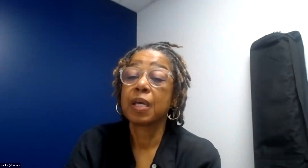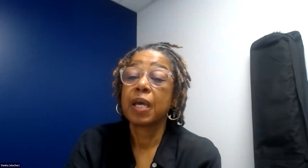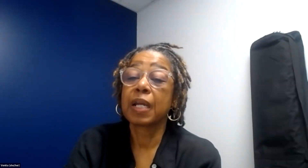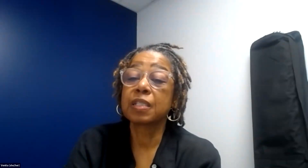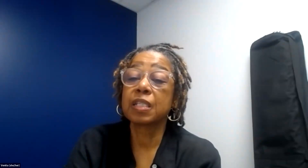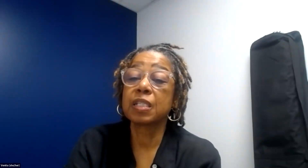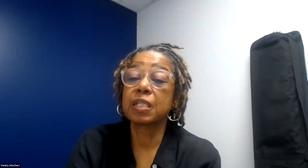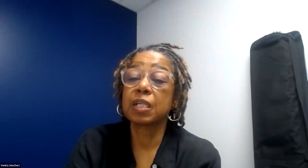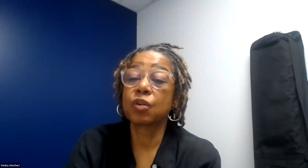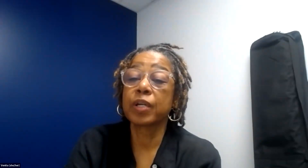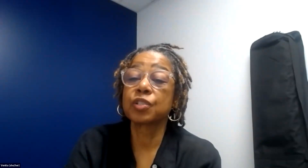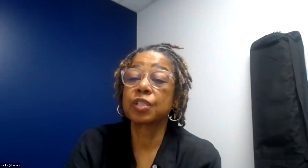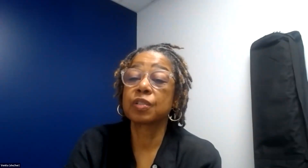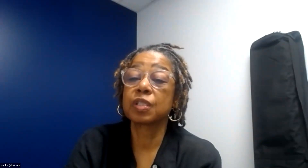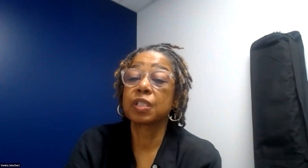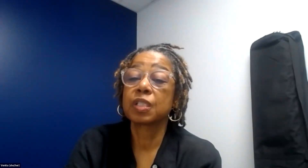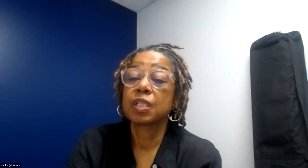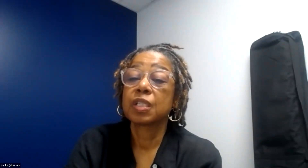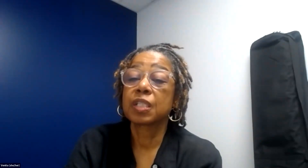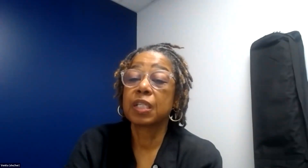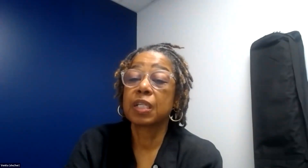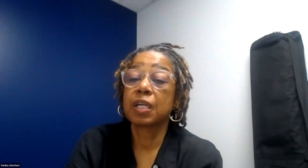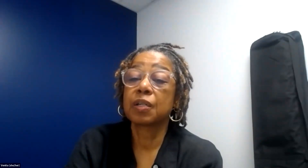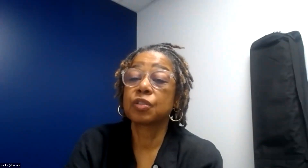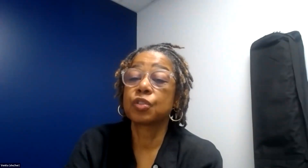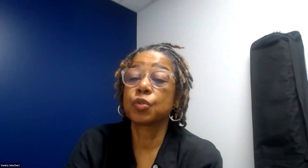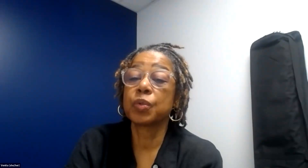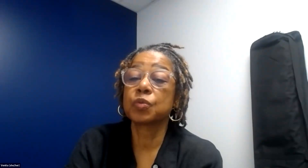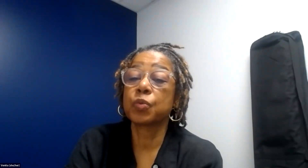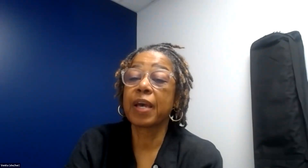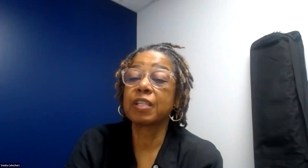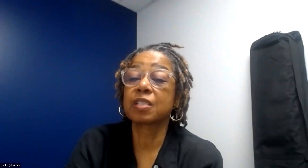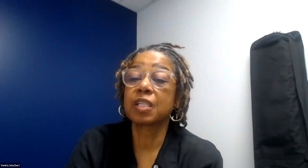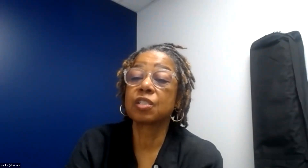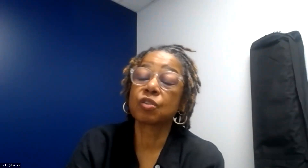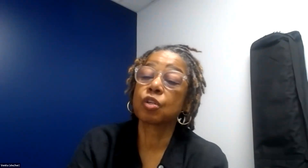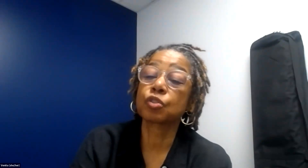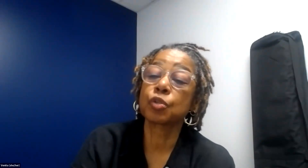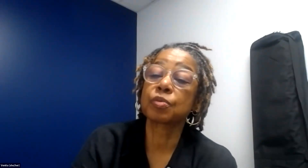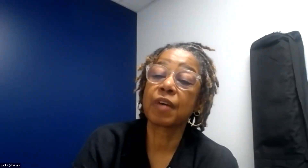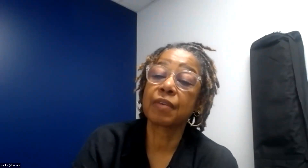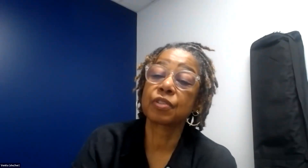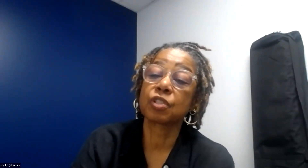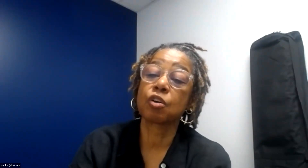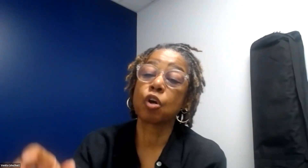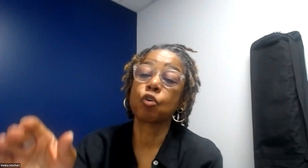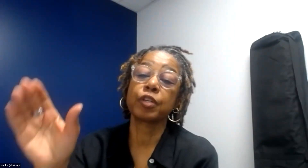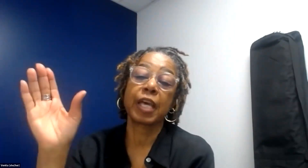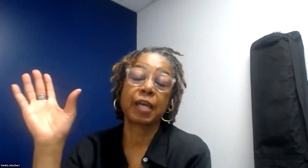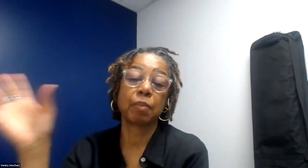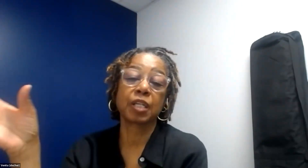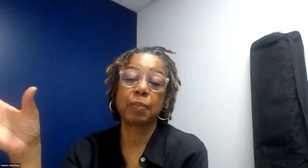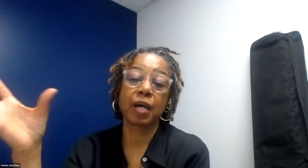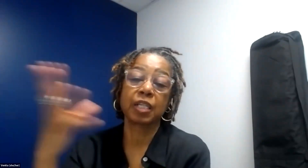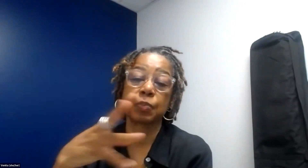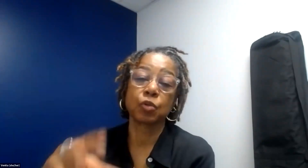that. And I see a question, Shakina, do we have any studies on long-term survivors, long COVID